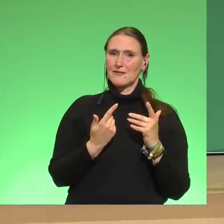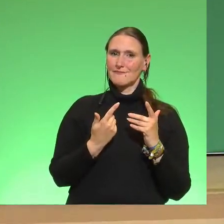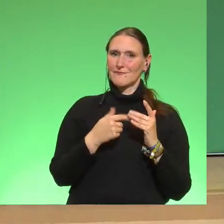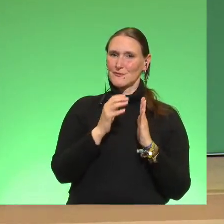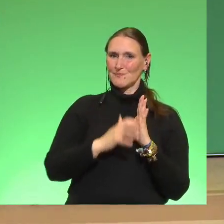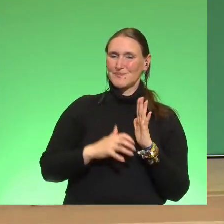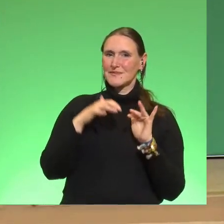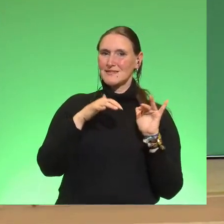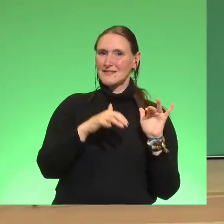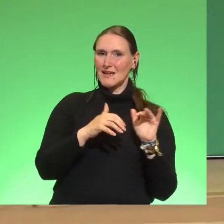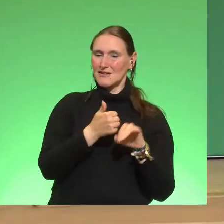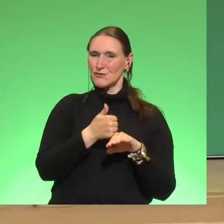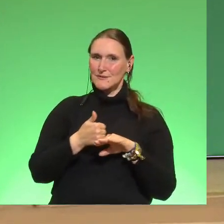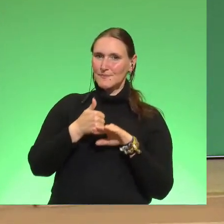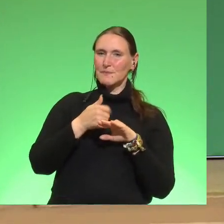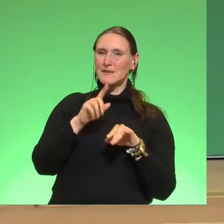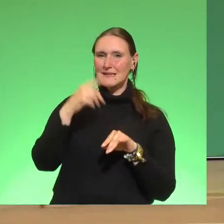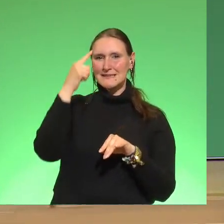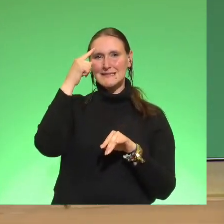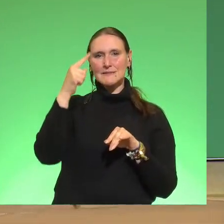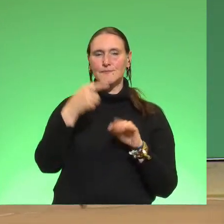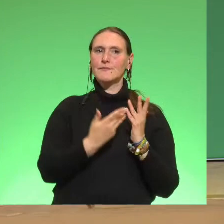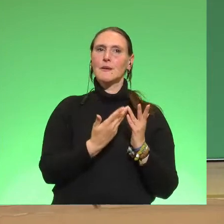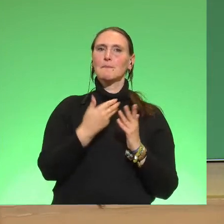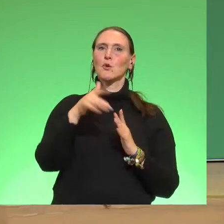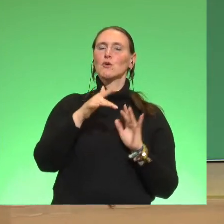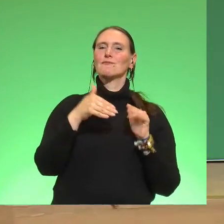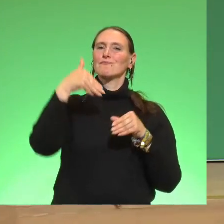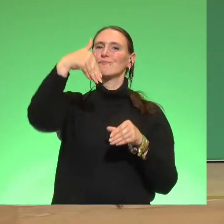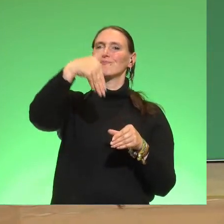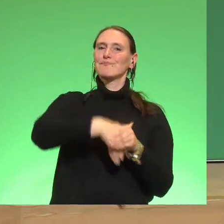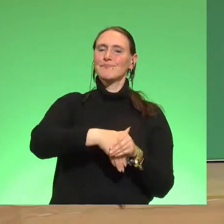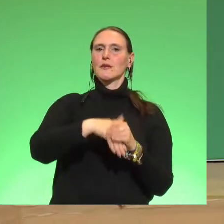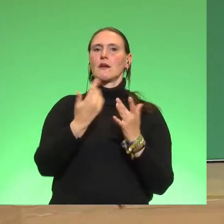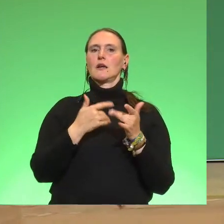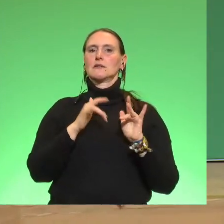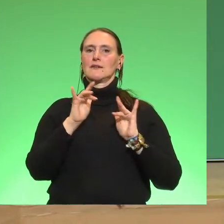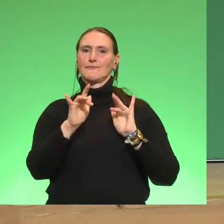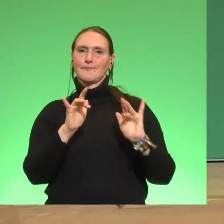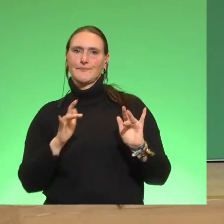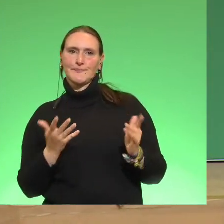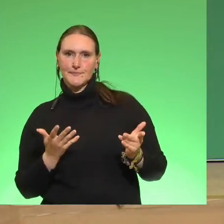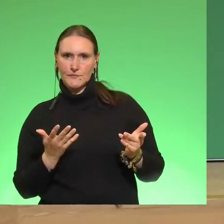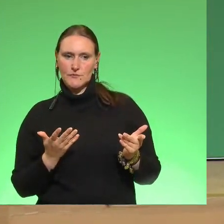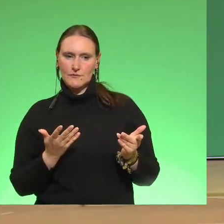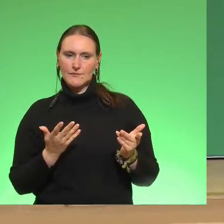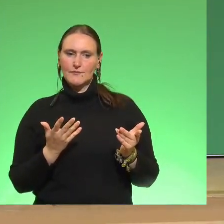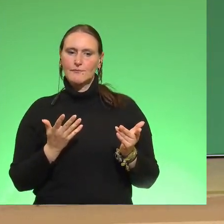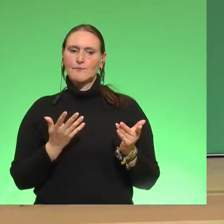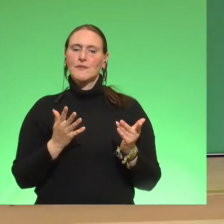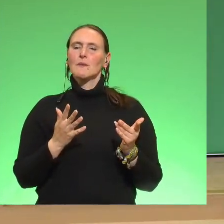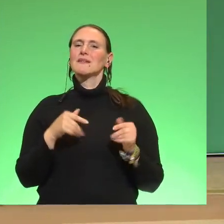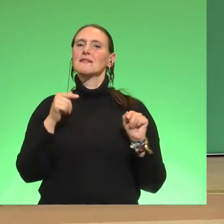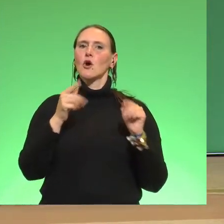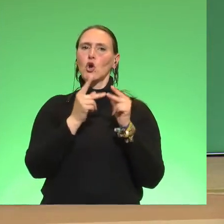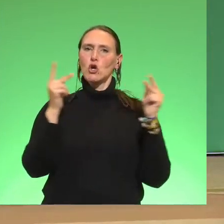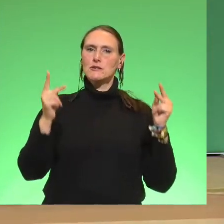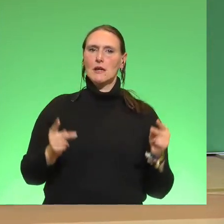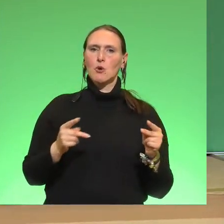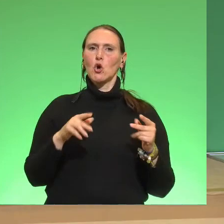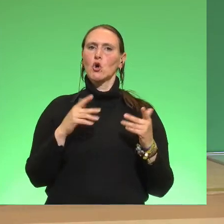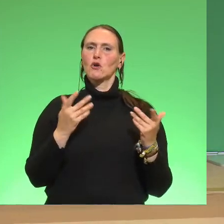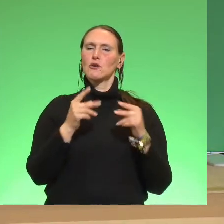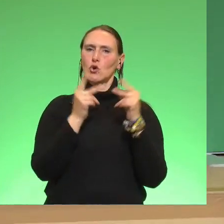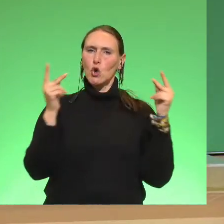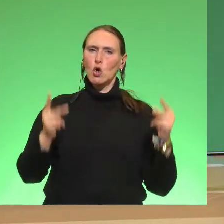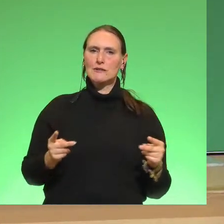So what comes to mind here is a criticism of what Stefano Harney called the sovereignty of the concept, a concept that